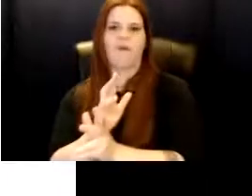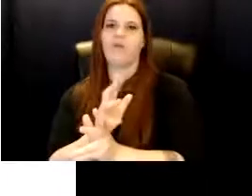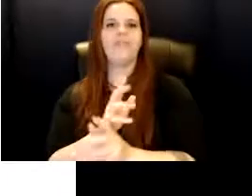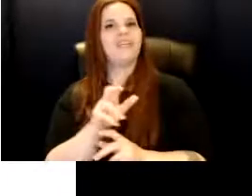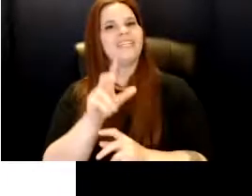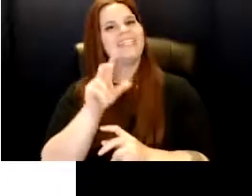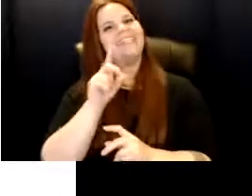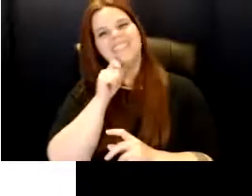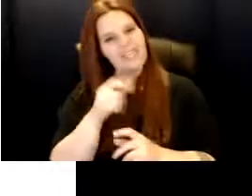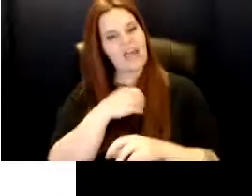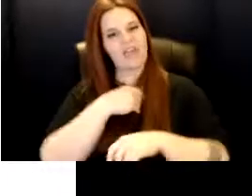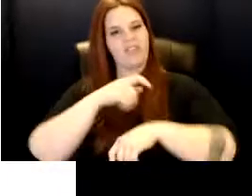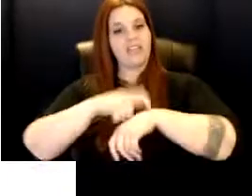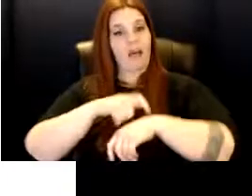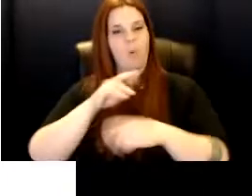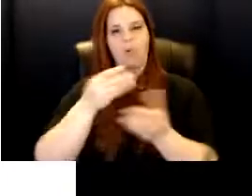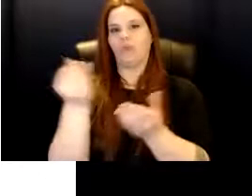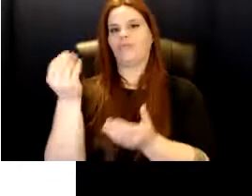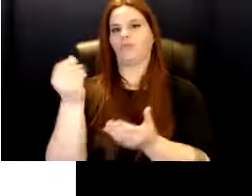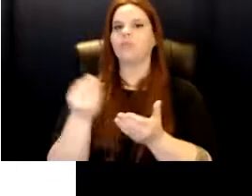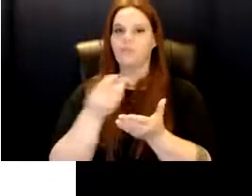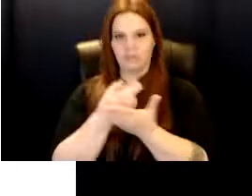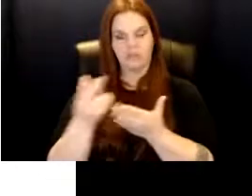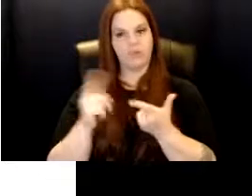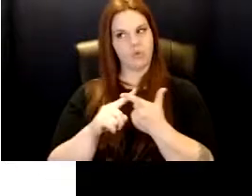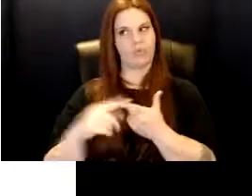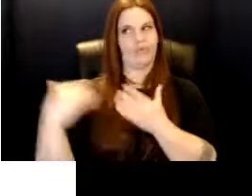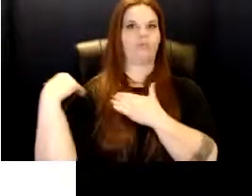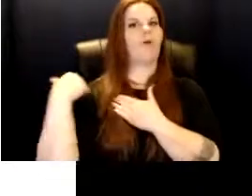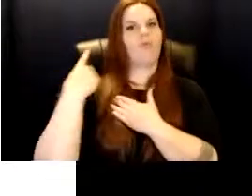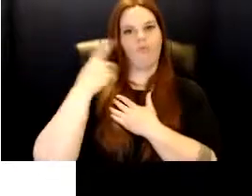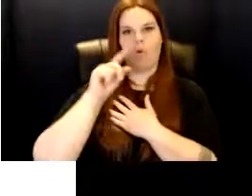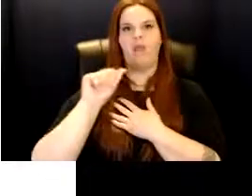not have the time or the resources to be responsible for ADA.